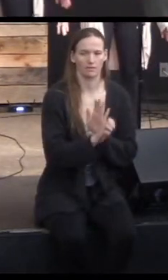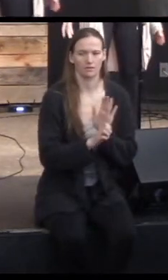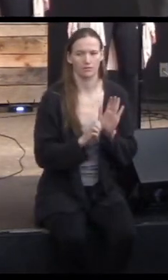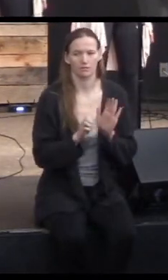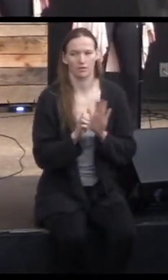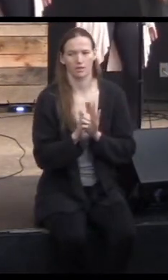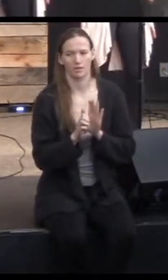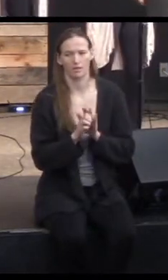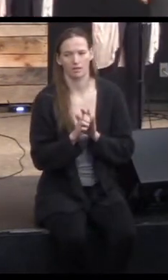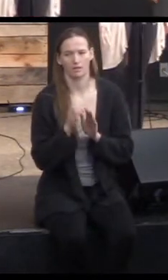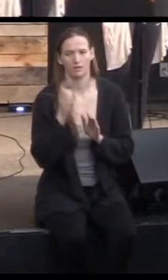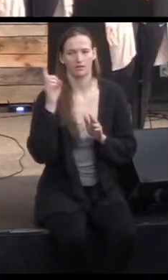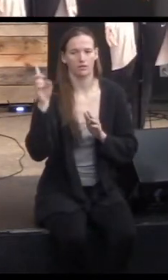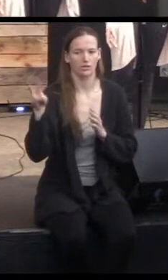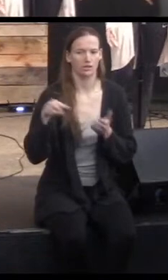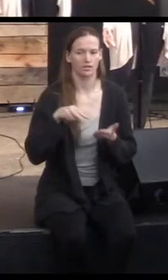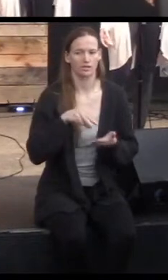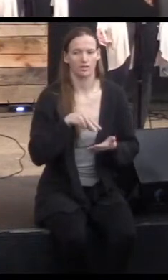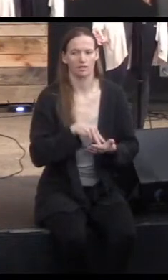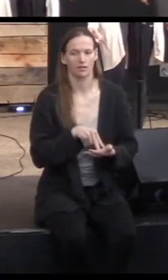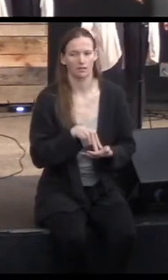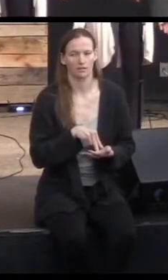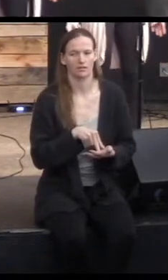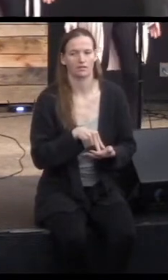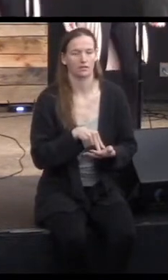Age to age he